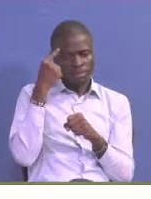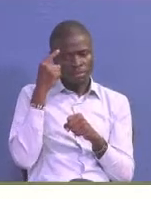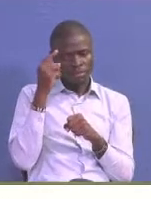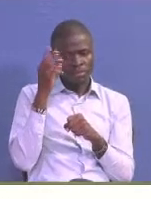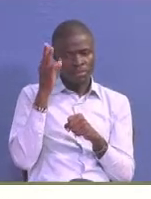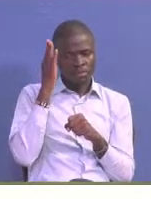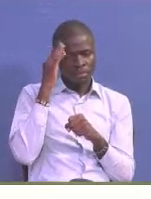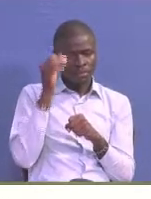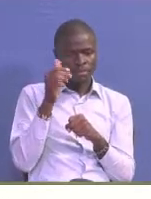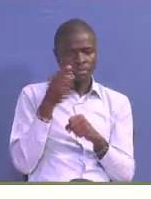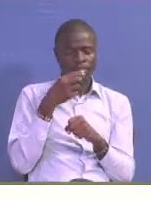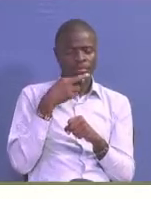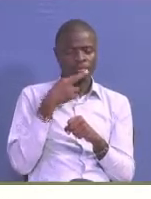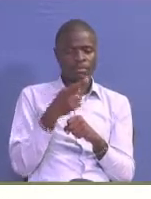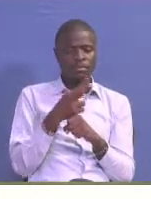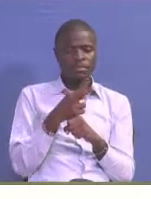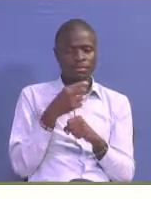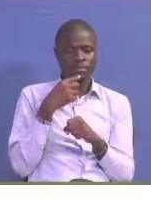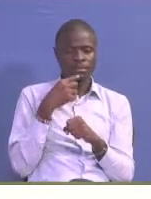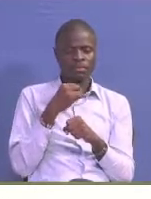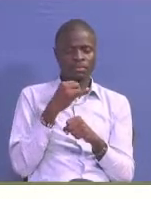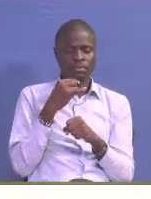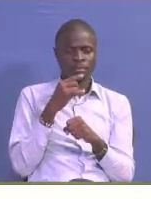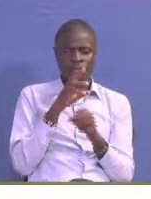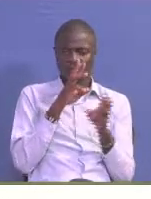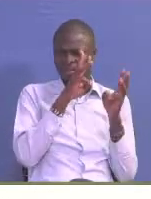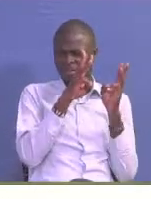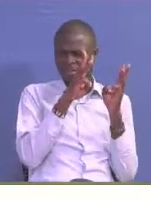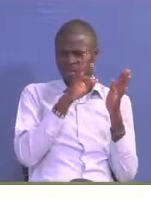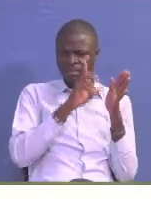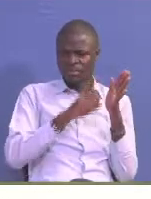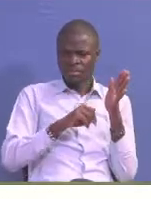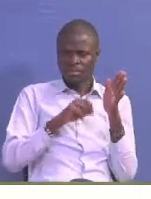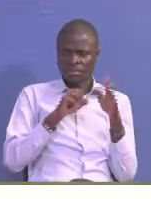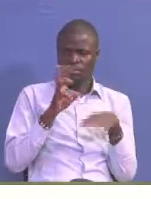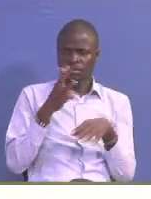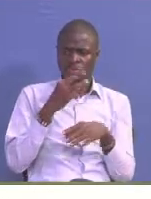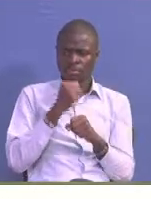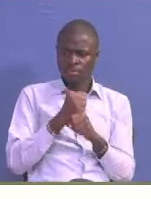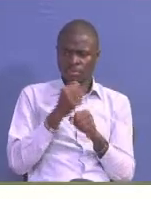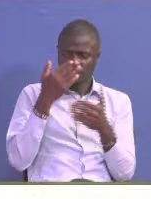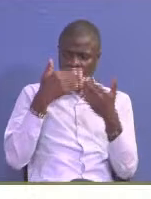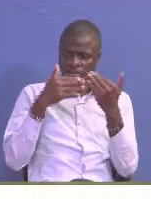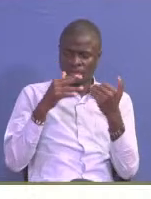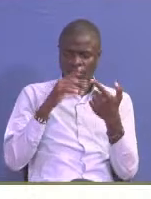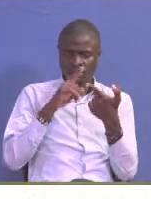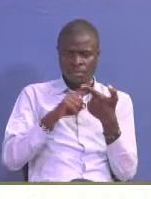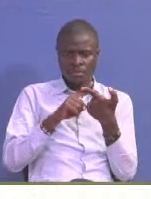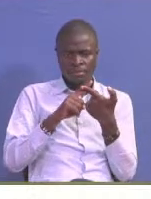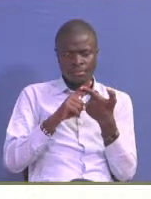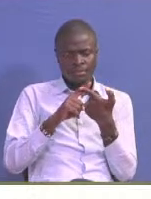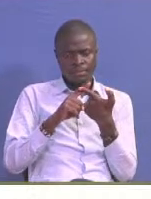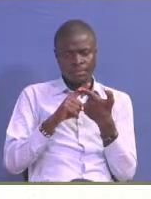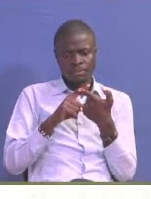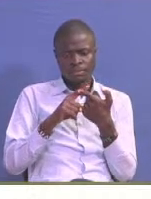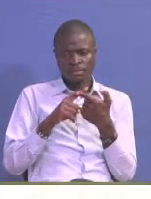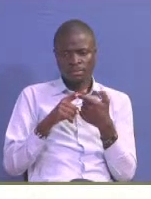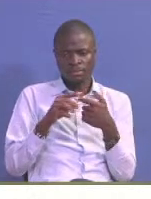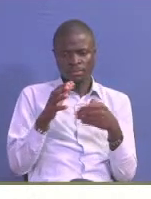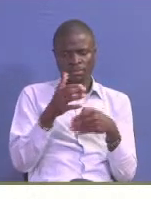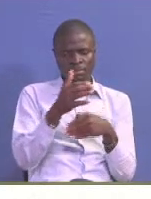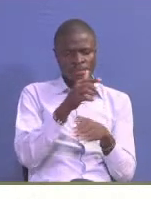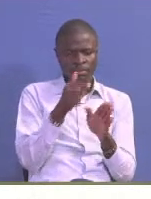where they are. So I'm wondering, what can we do as a university to harness